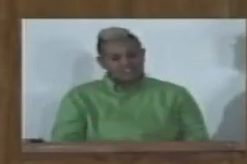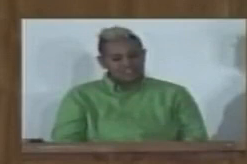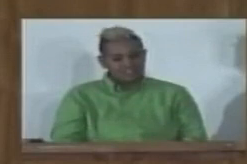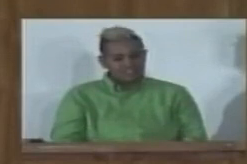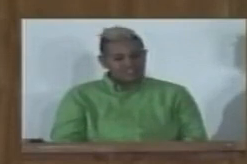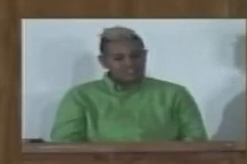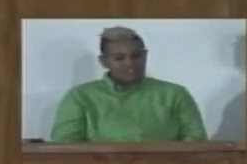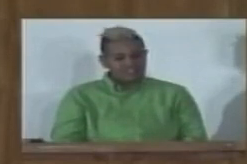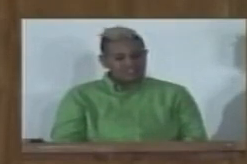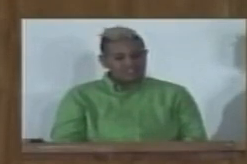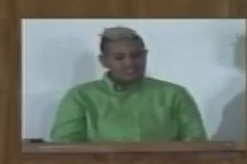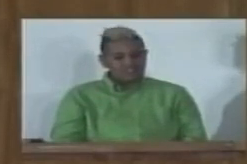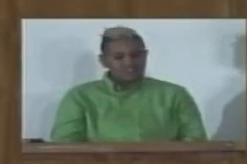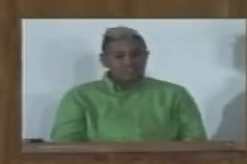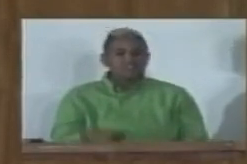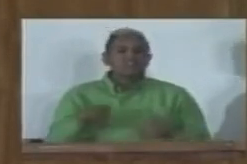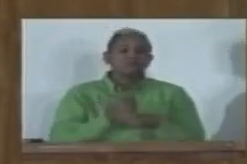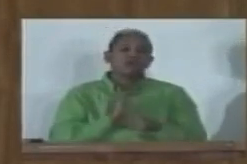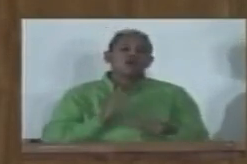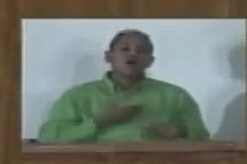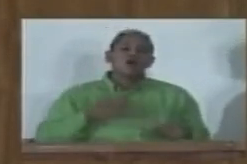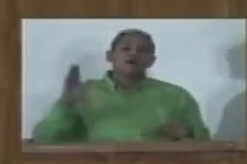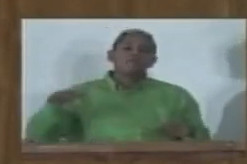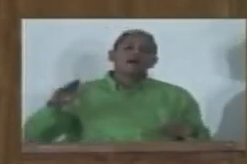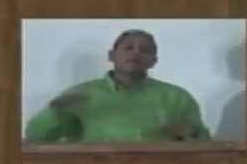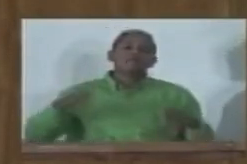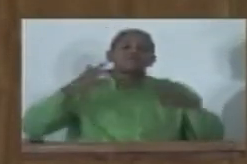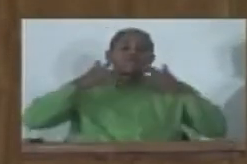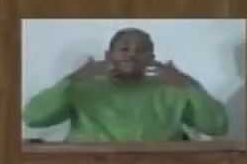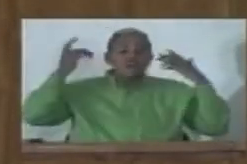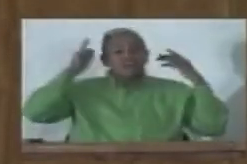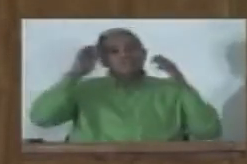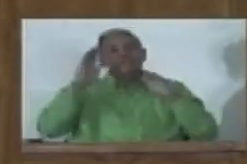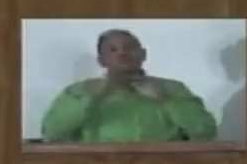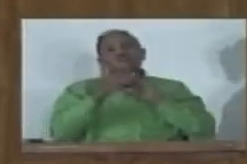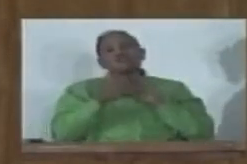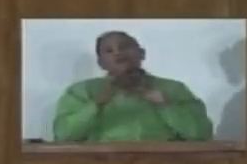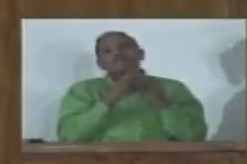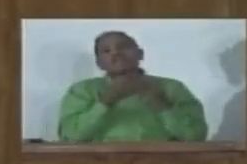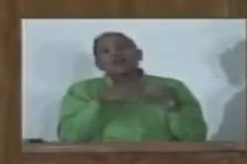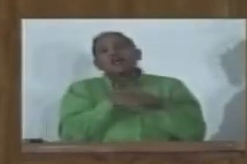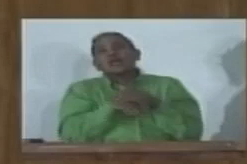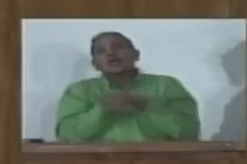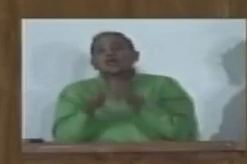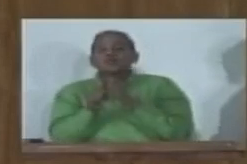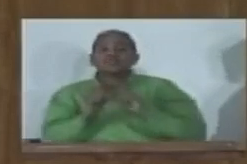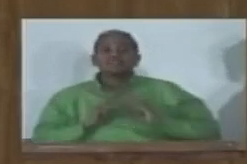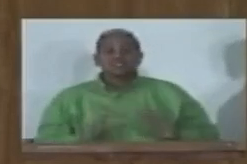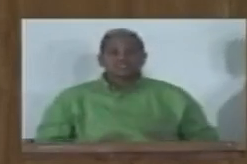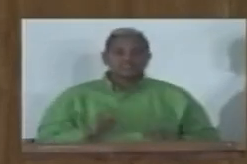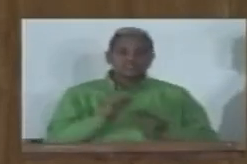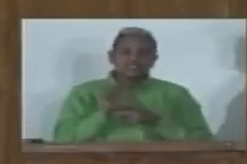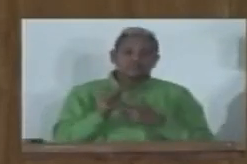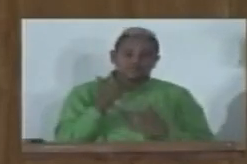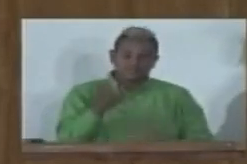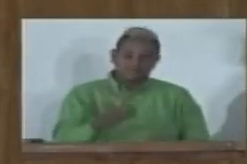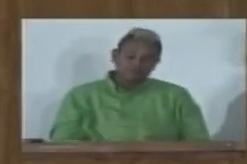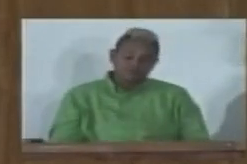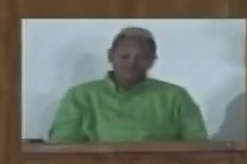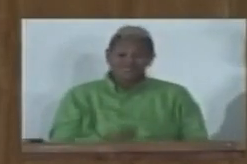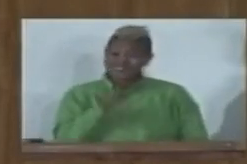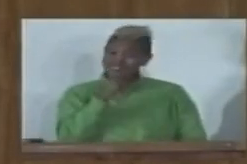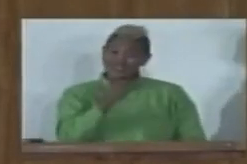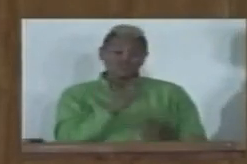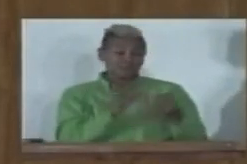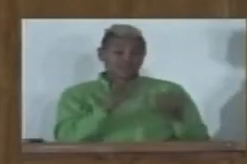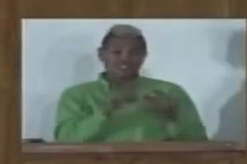to make our parliament friendly for members of Jamaican family with physical disabilities. Not to mention